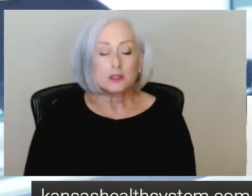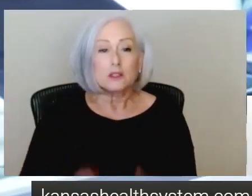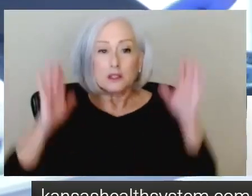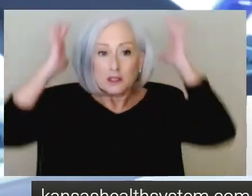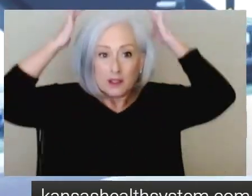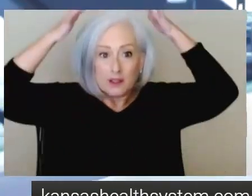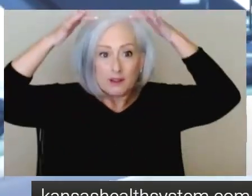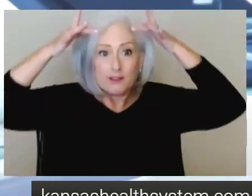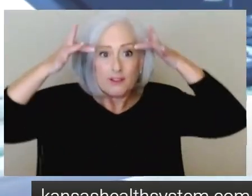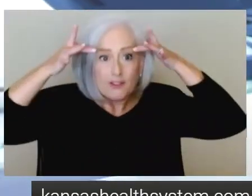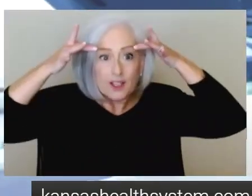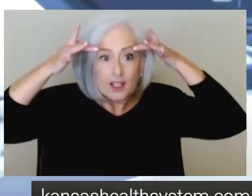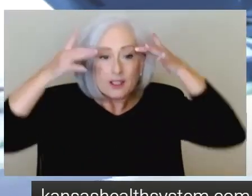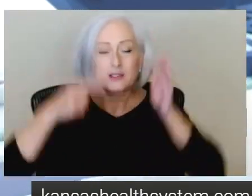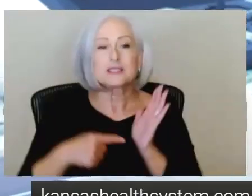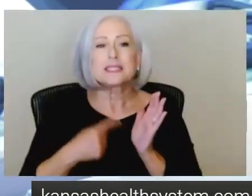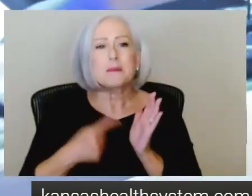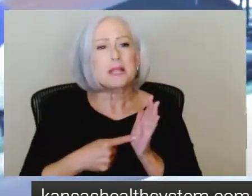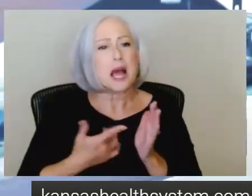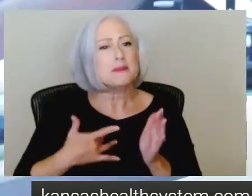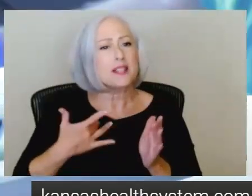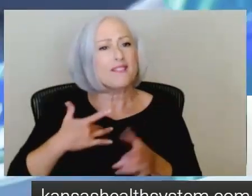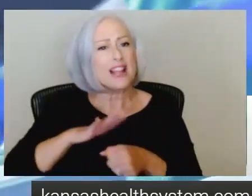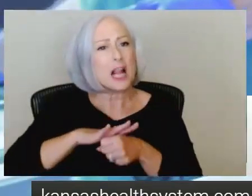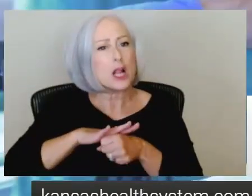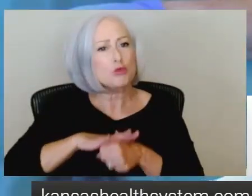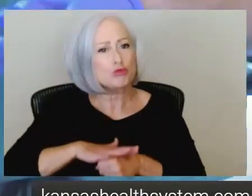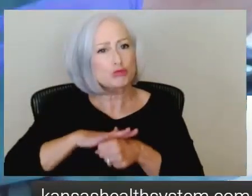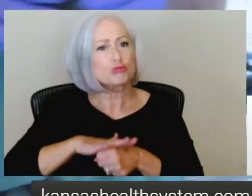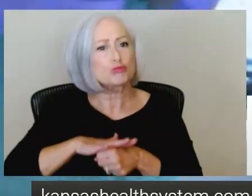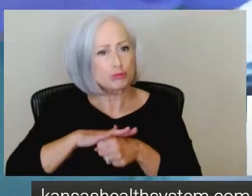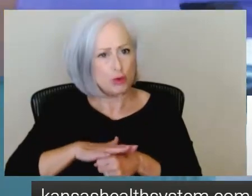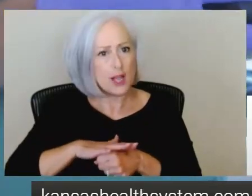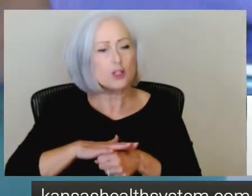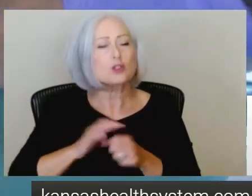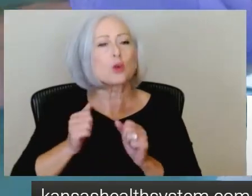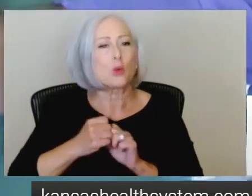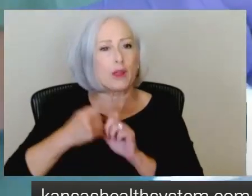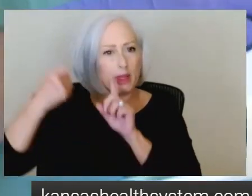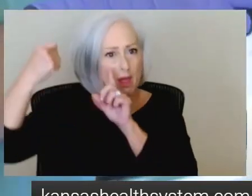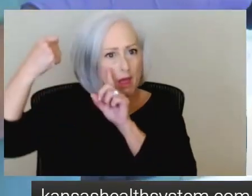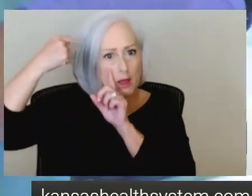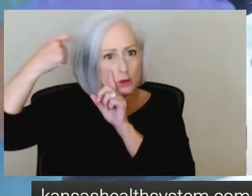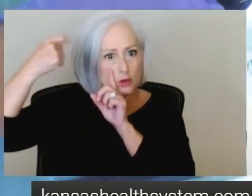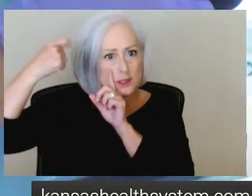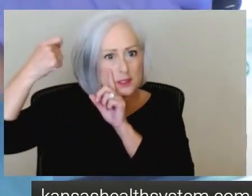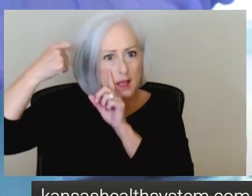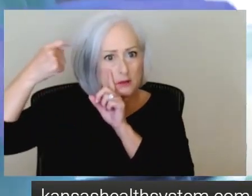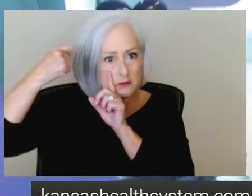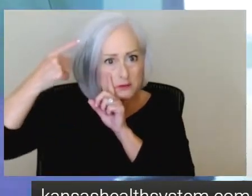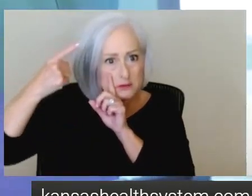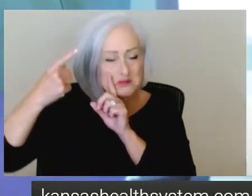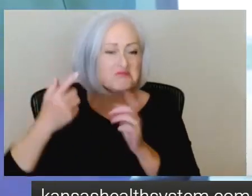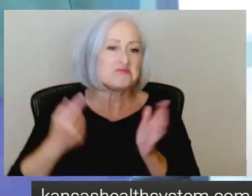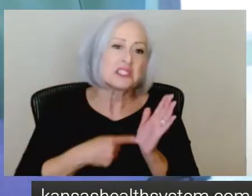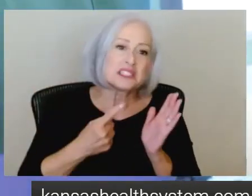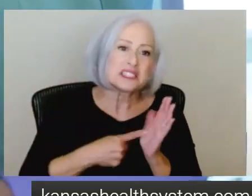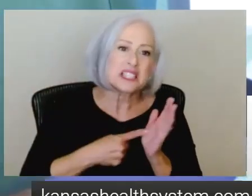patients can feel the pressure while they are getting the ultrasound beams. Some patients can have headaches or